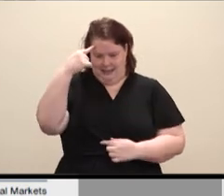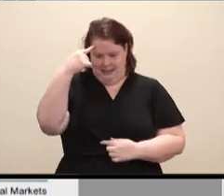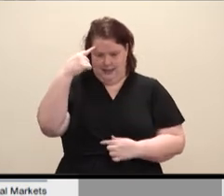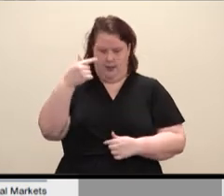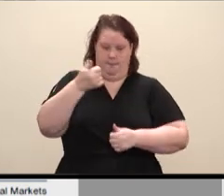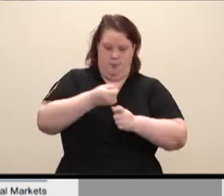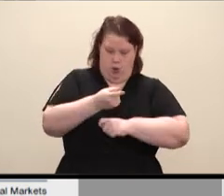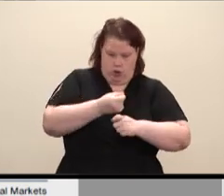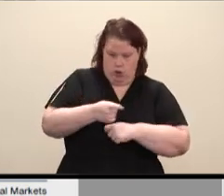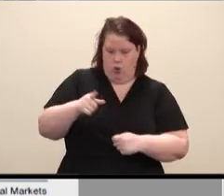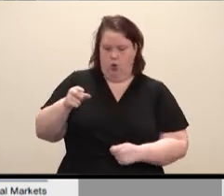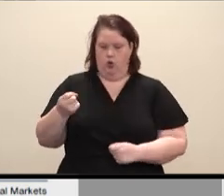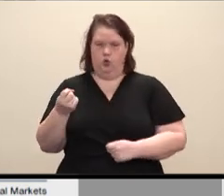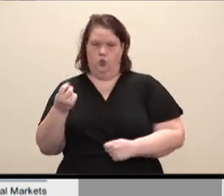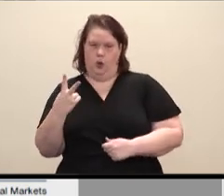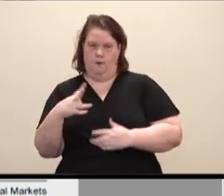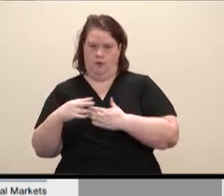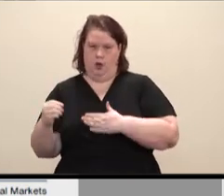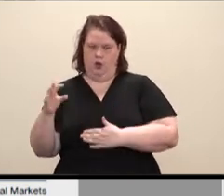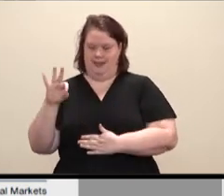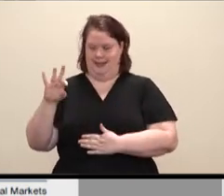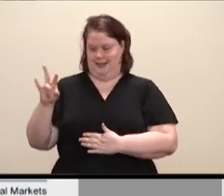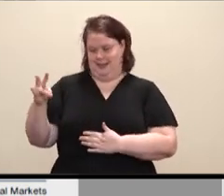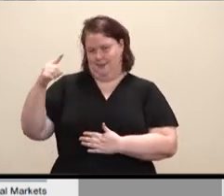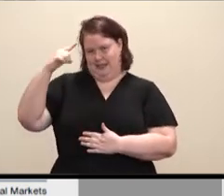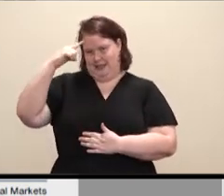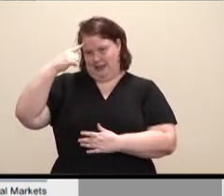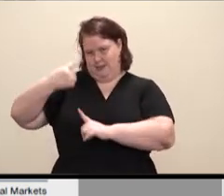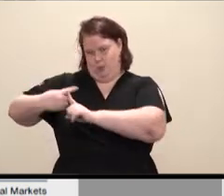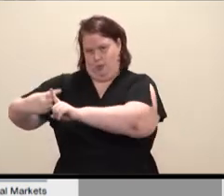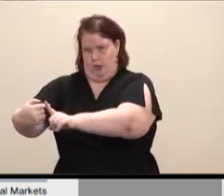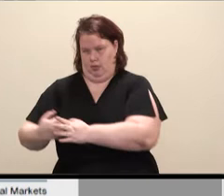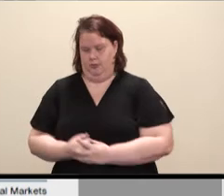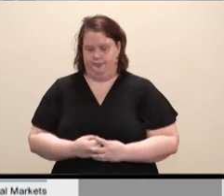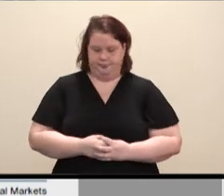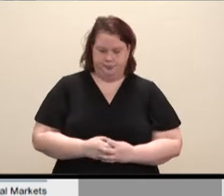$12.97 per month. Okay, and I think that it is